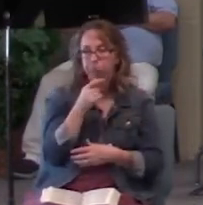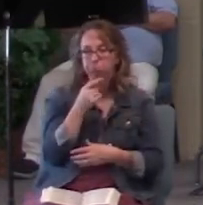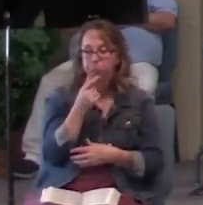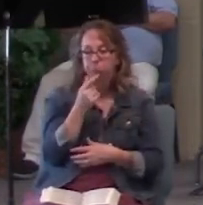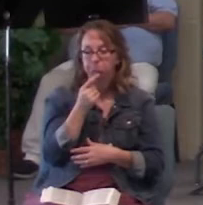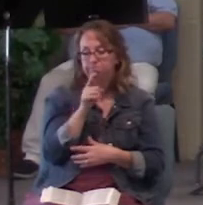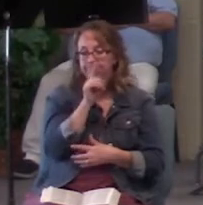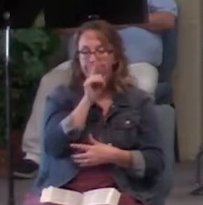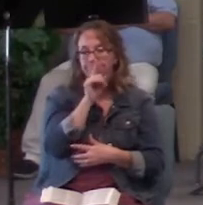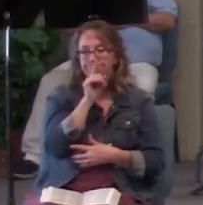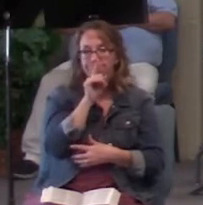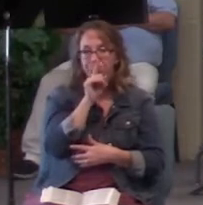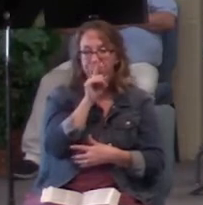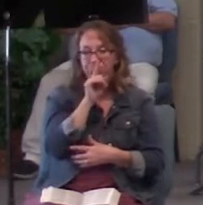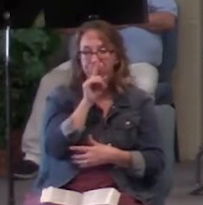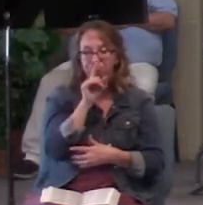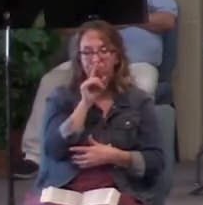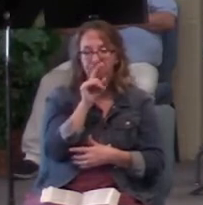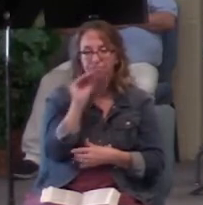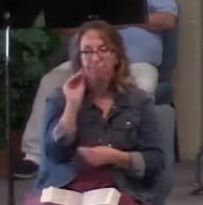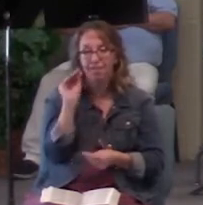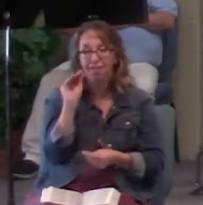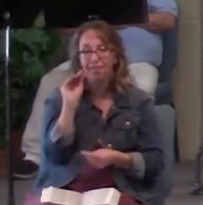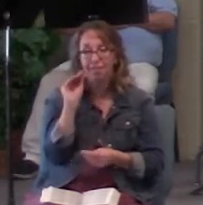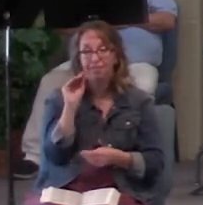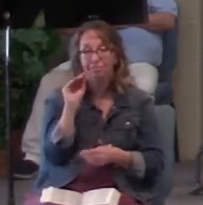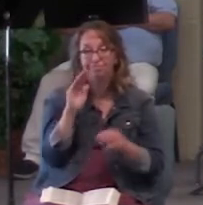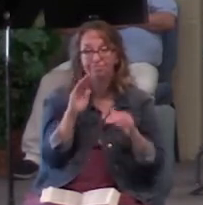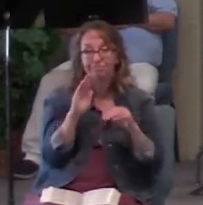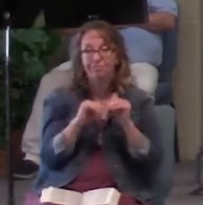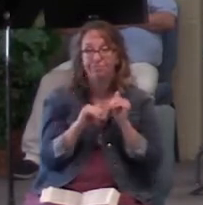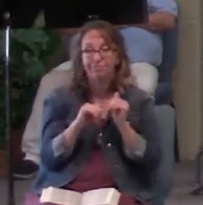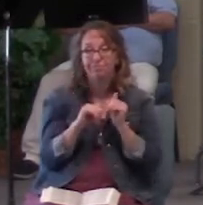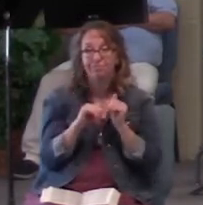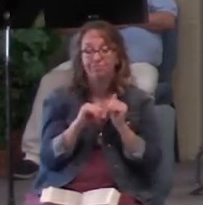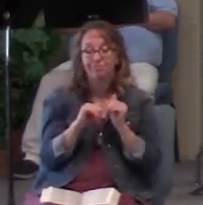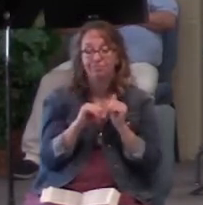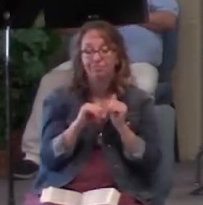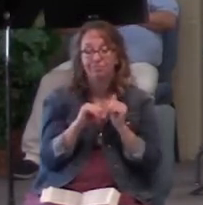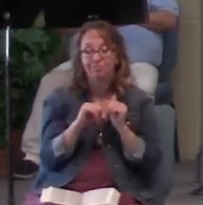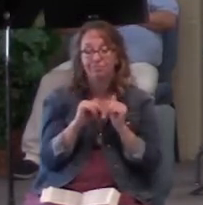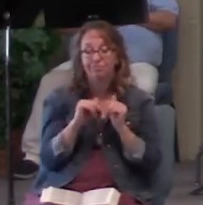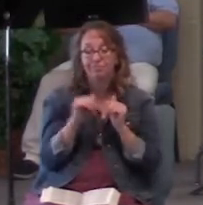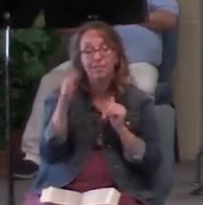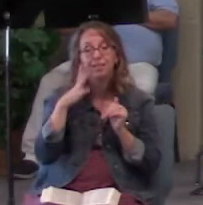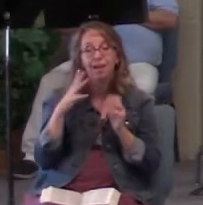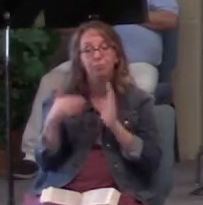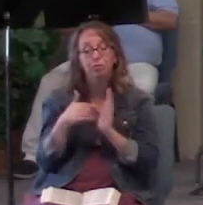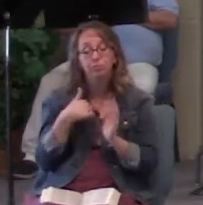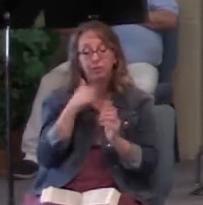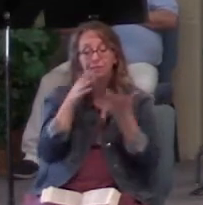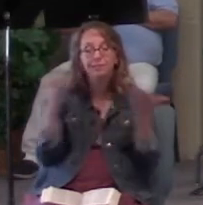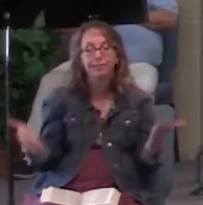he didn't say anything other than, "The guy that's going to betray me is here.